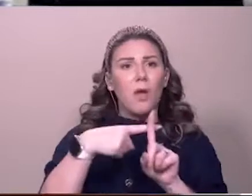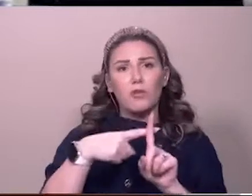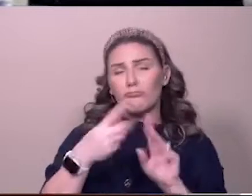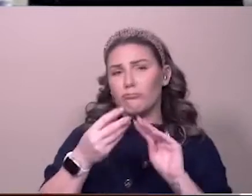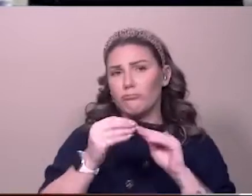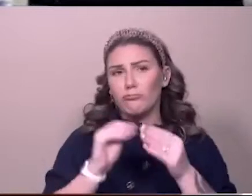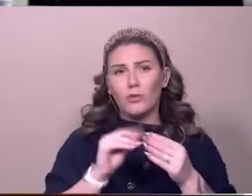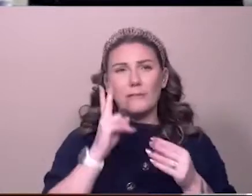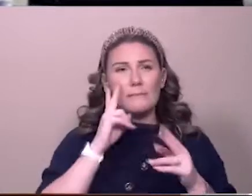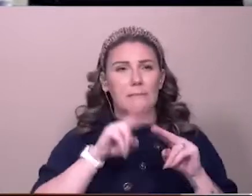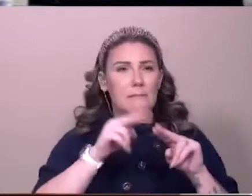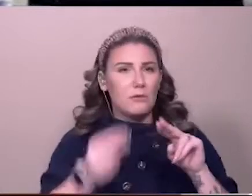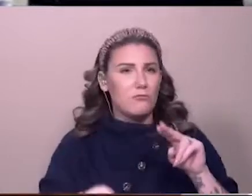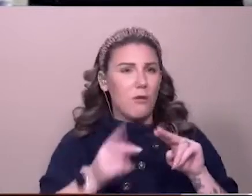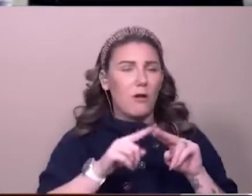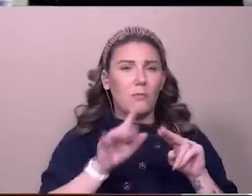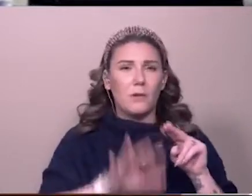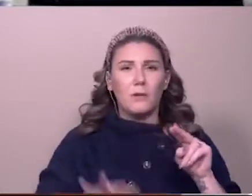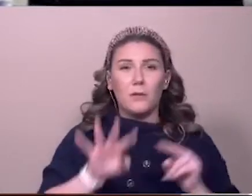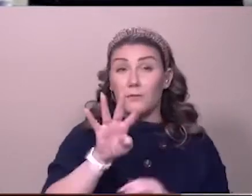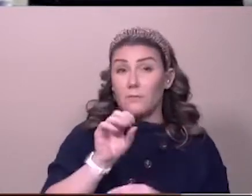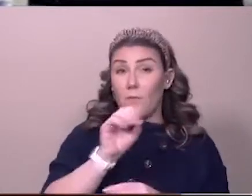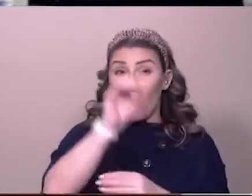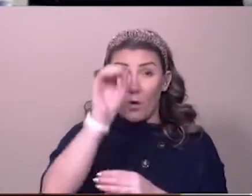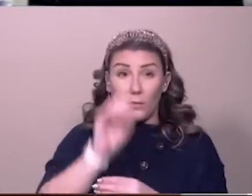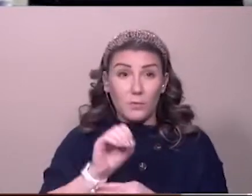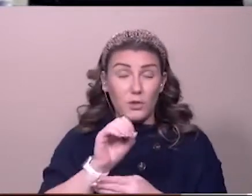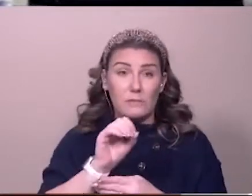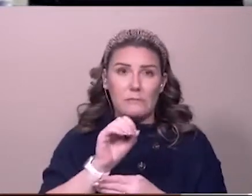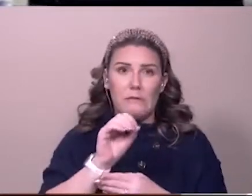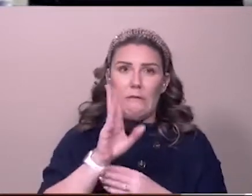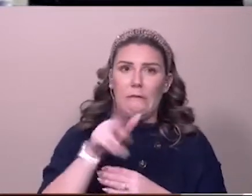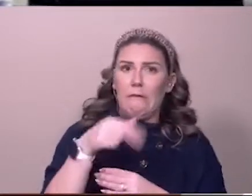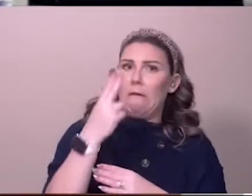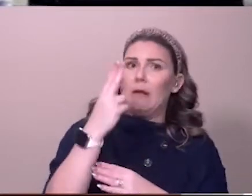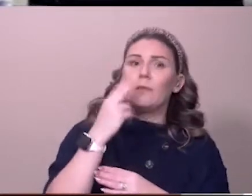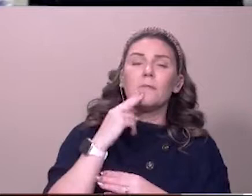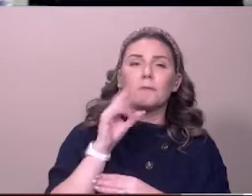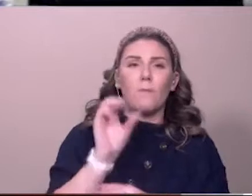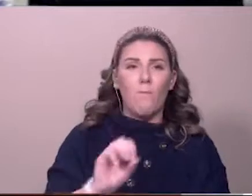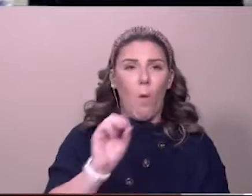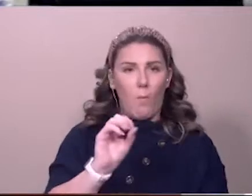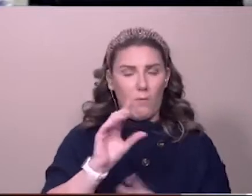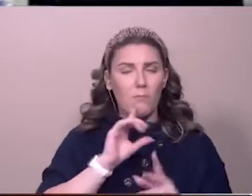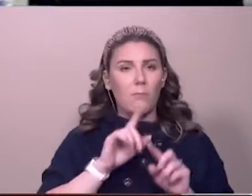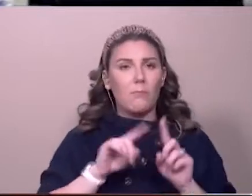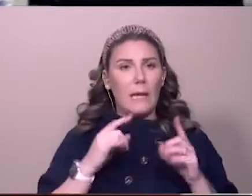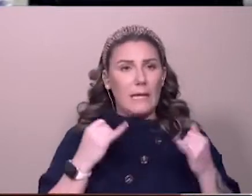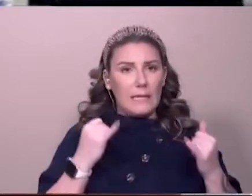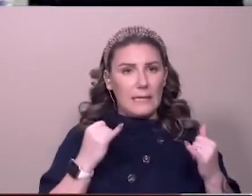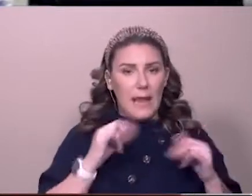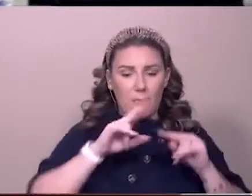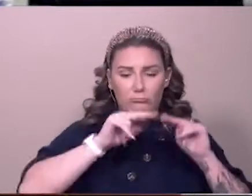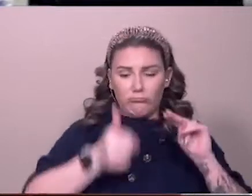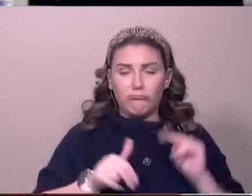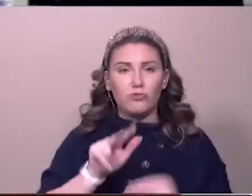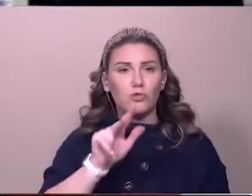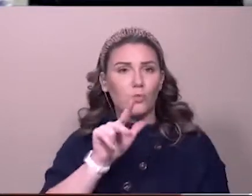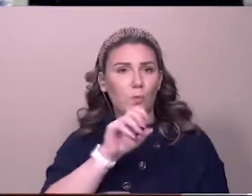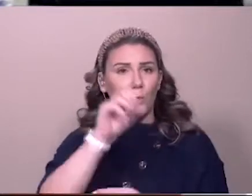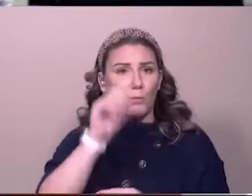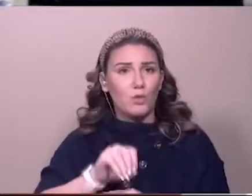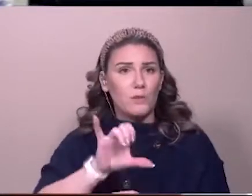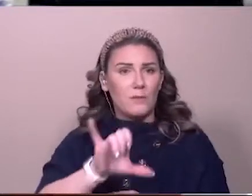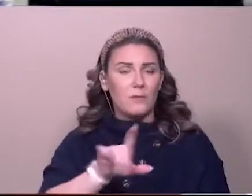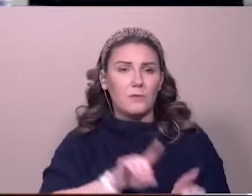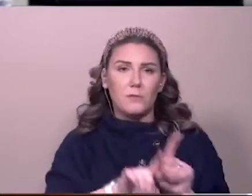drop in that. It was nearly 40% at the peak of Omicron, but now it's dropped to 23%. So that's